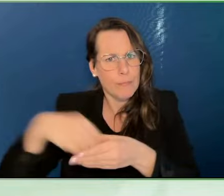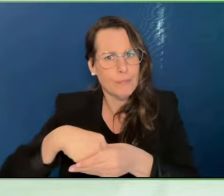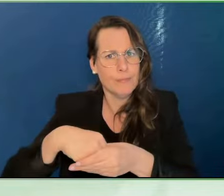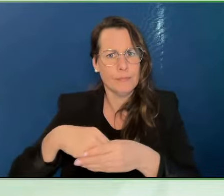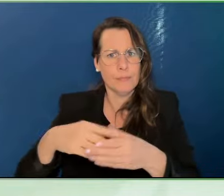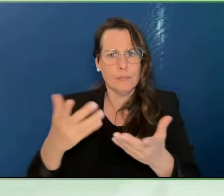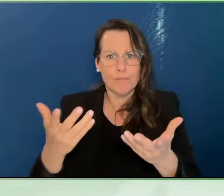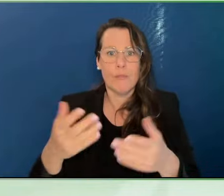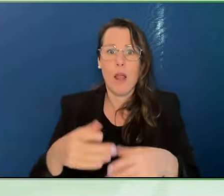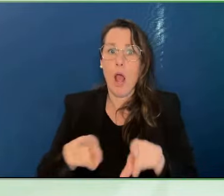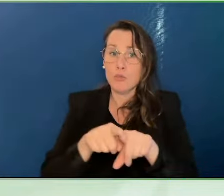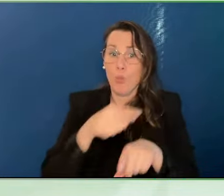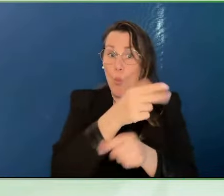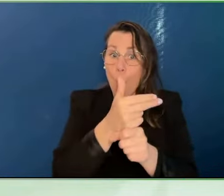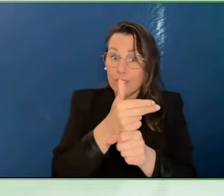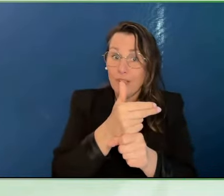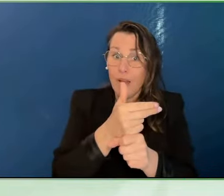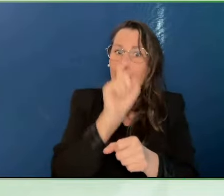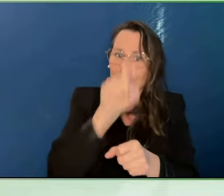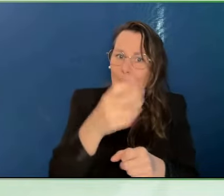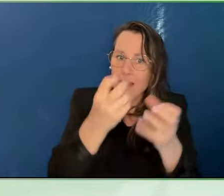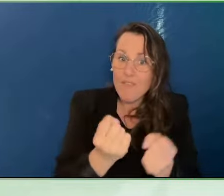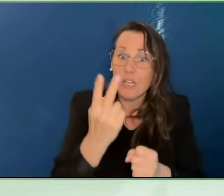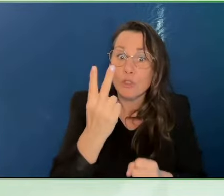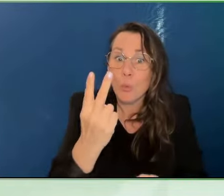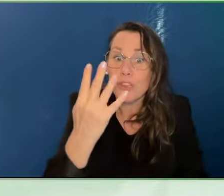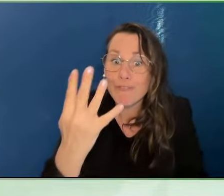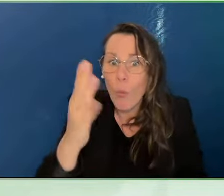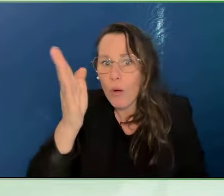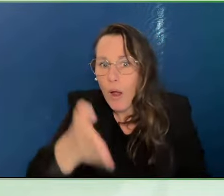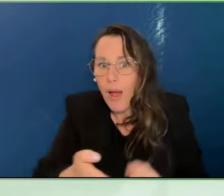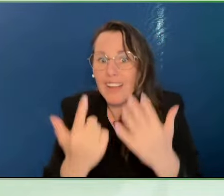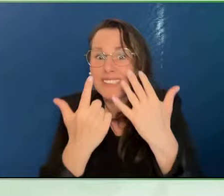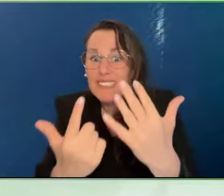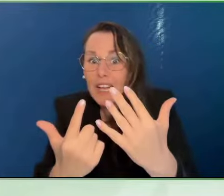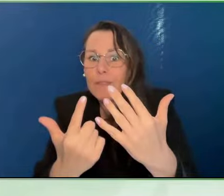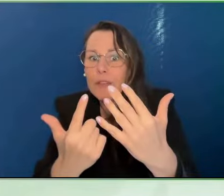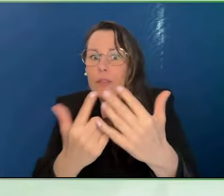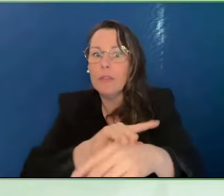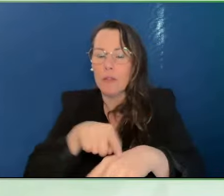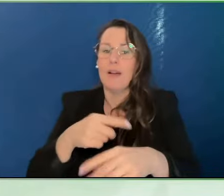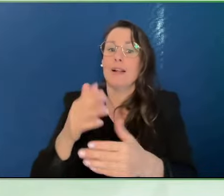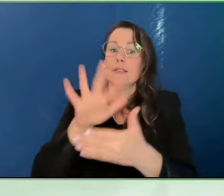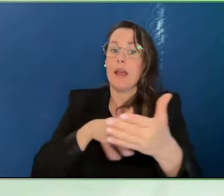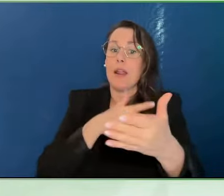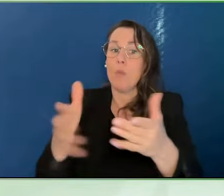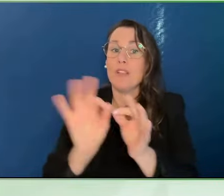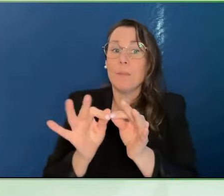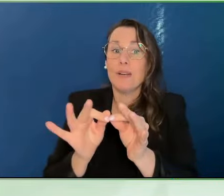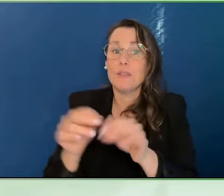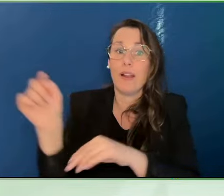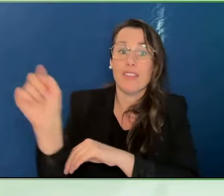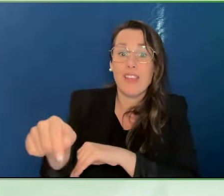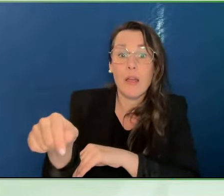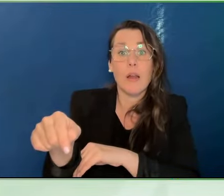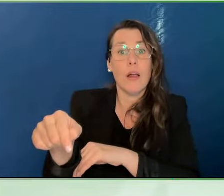manner. This was really very, very impressive. Let's maybe talk a little bit about streaming. I mean, we stream live here.